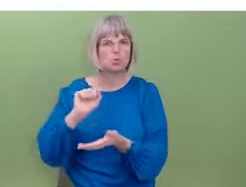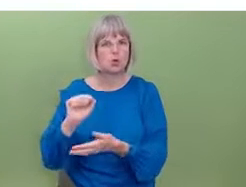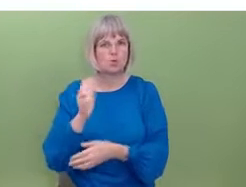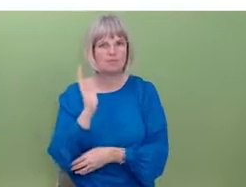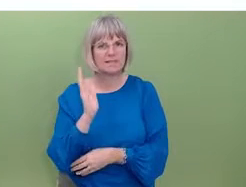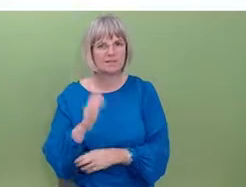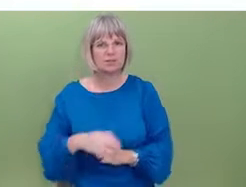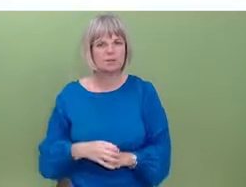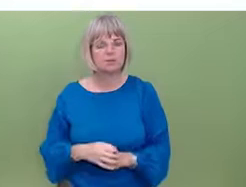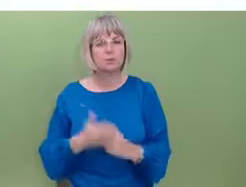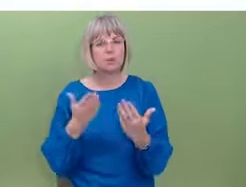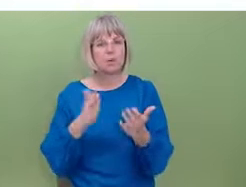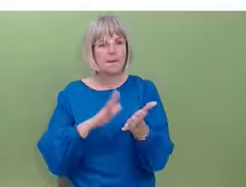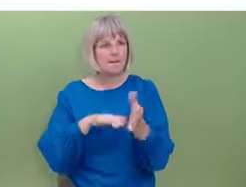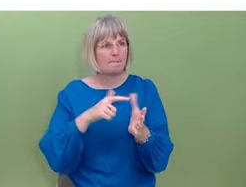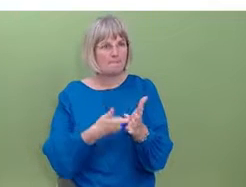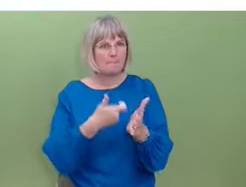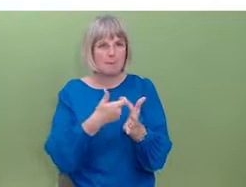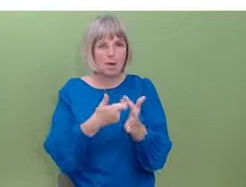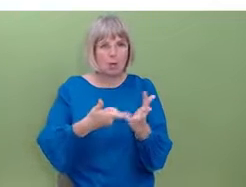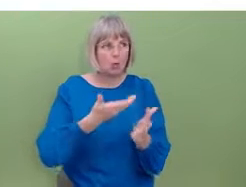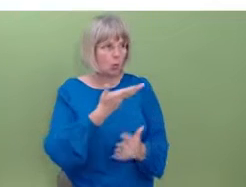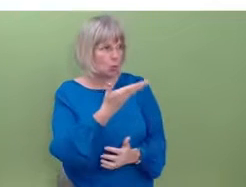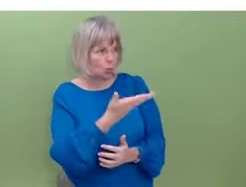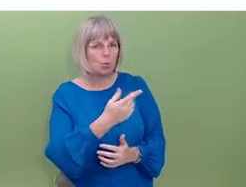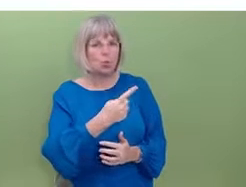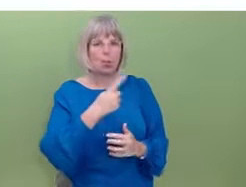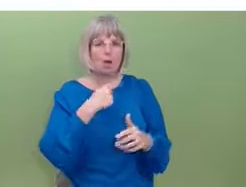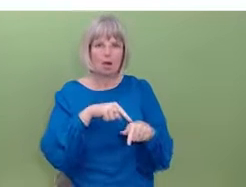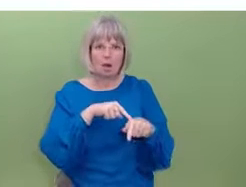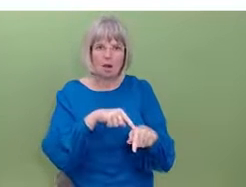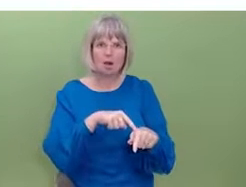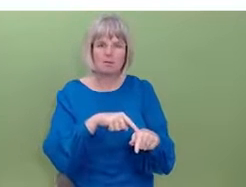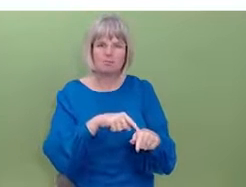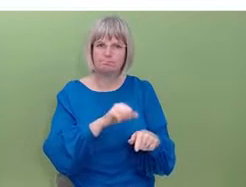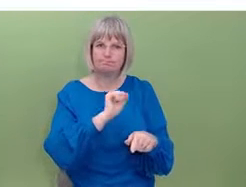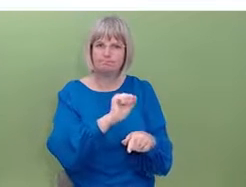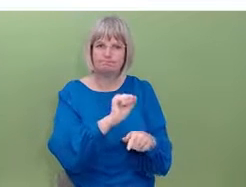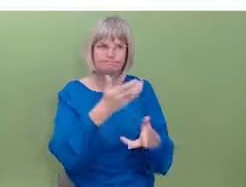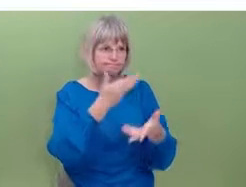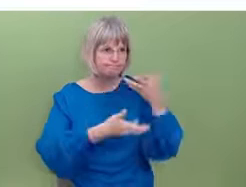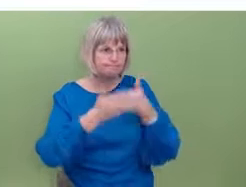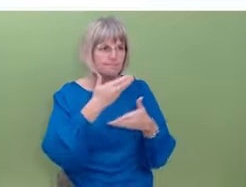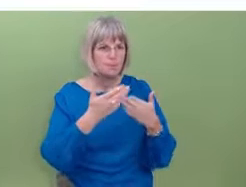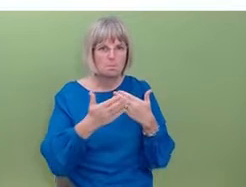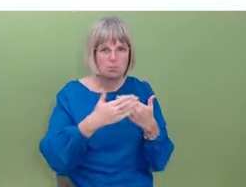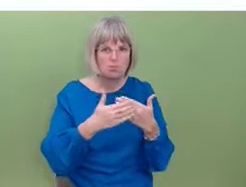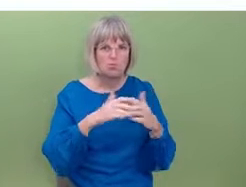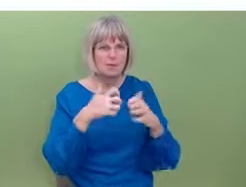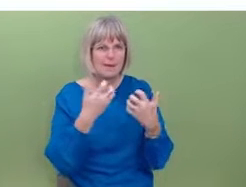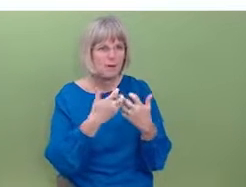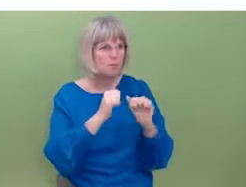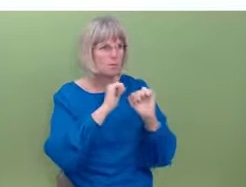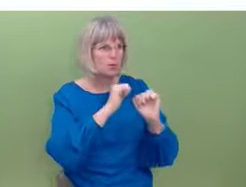going to follow on from Holly's presentation and tell us a bit more about how some of these low